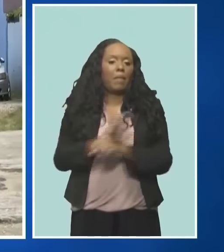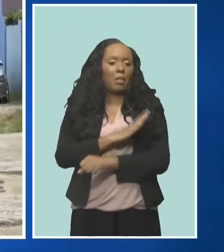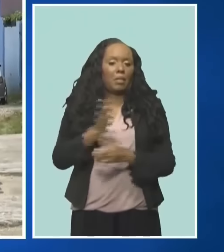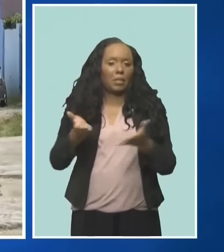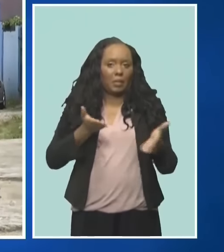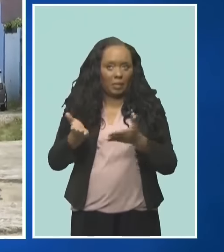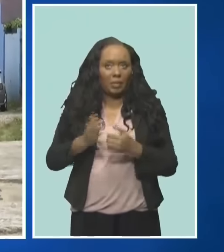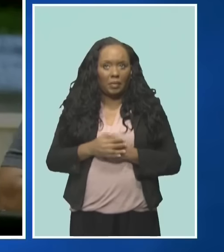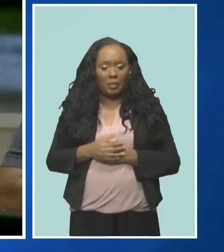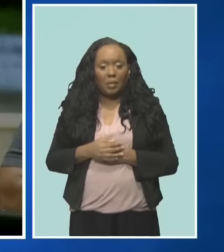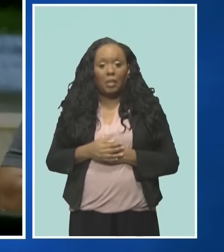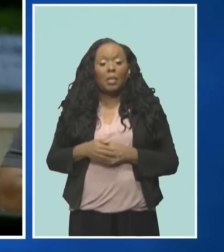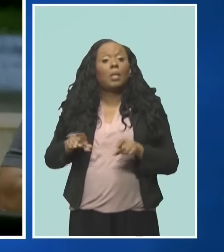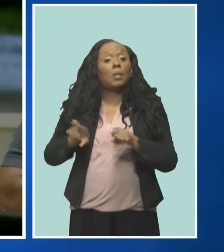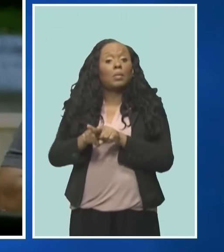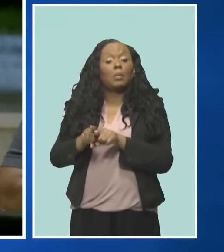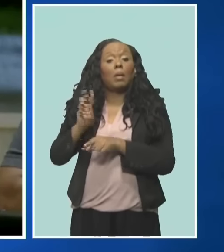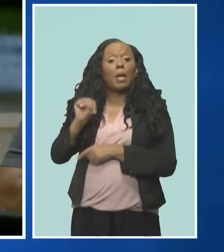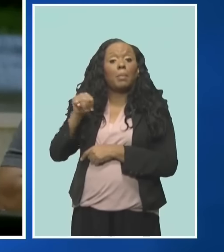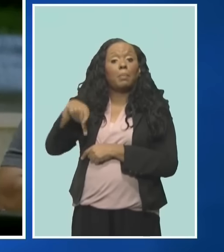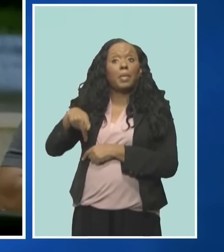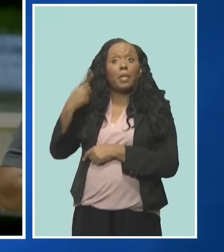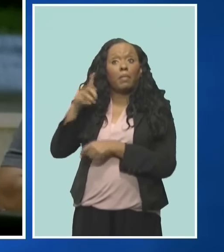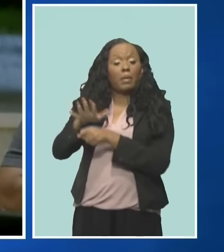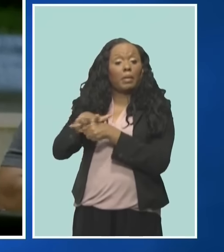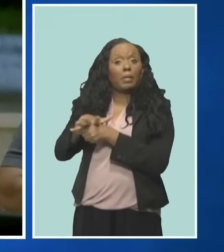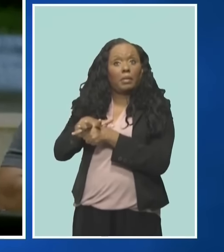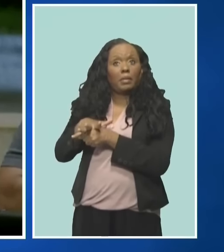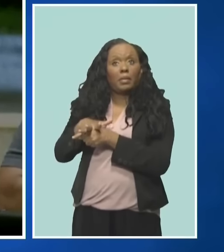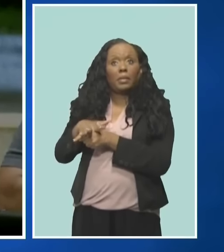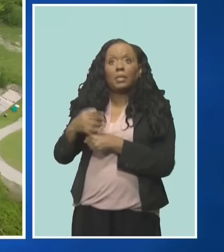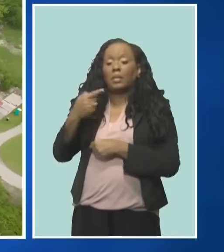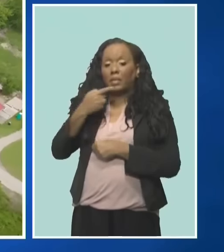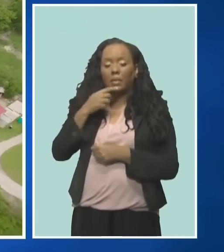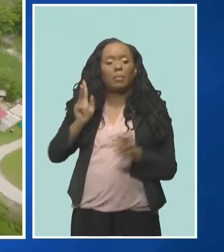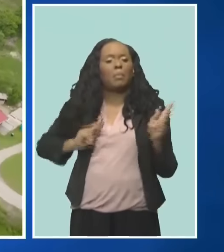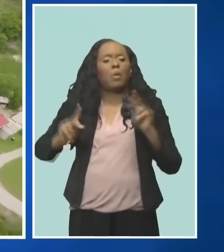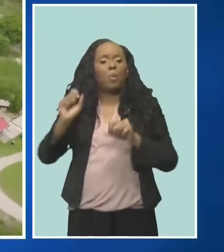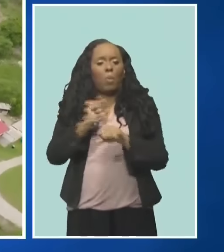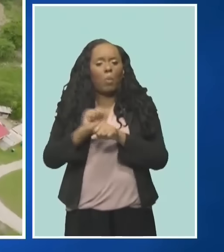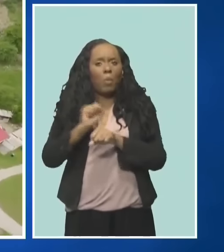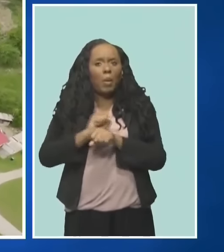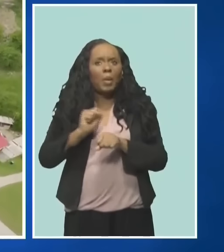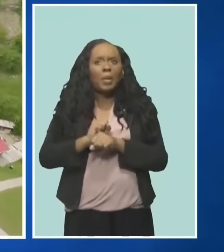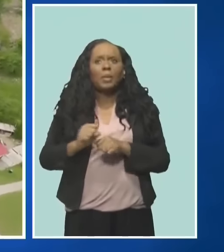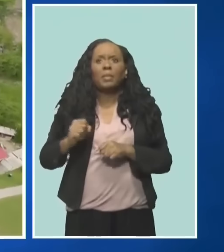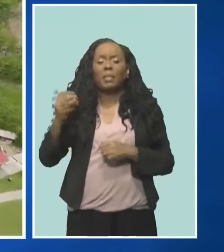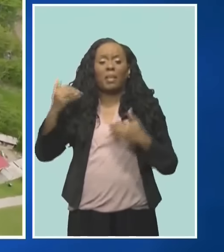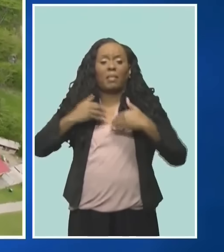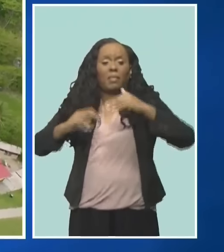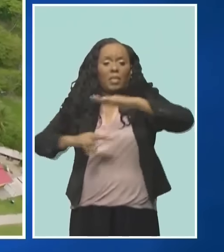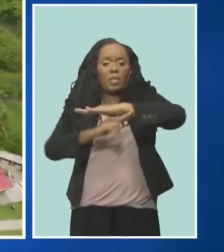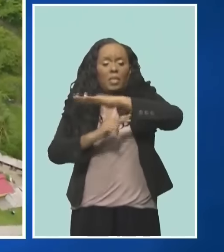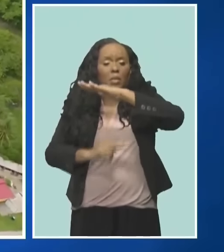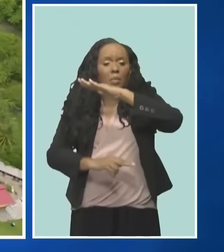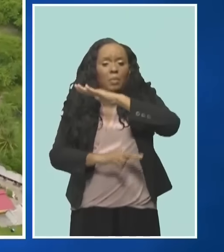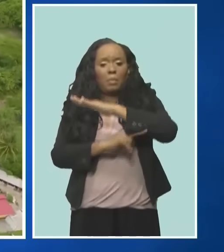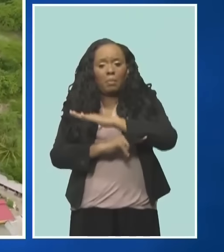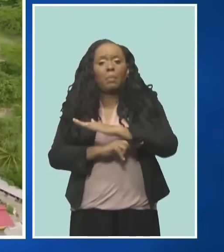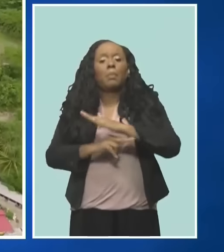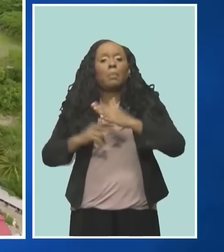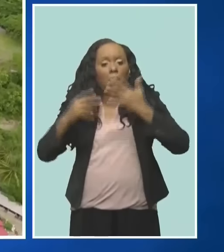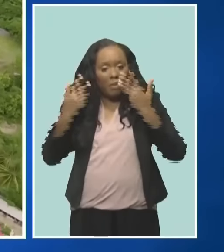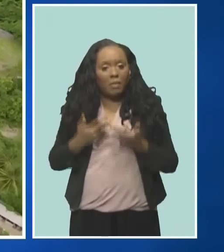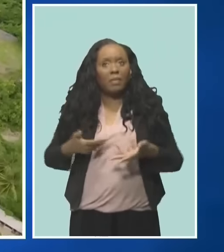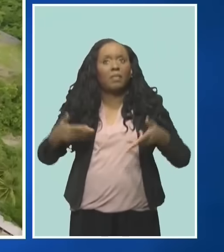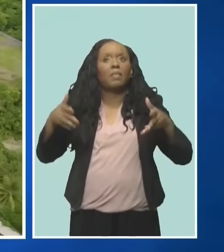public transport, MP Dr. Rommel Springer has revealed officials are working to have the Bruceville Bridge completed by March